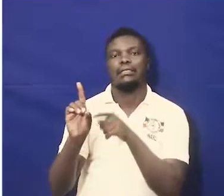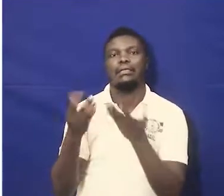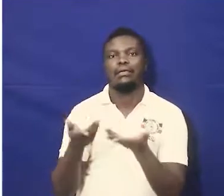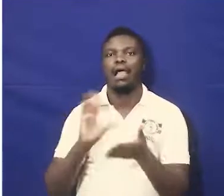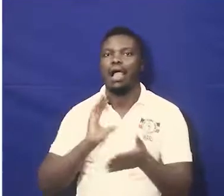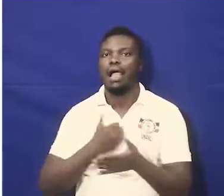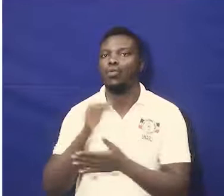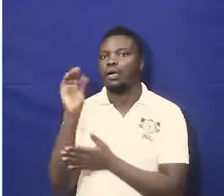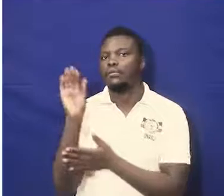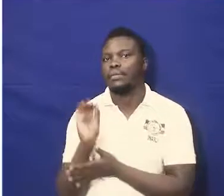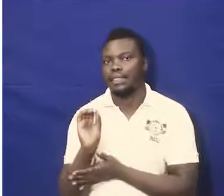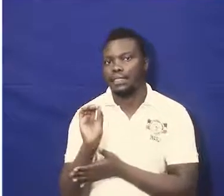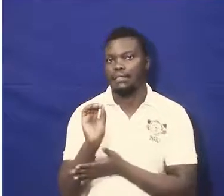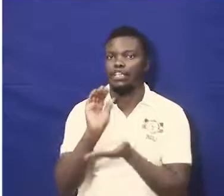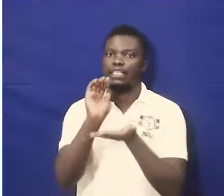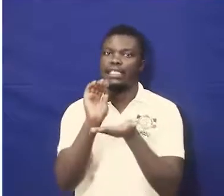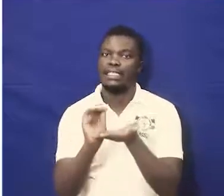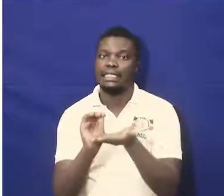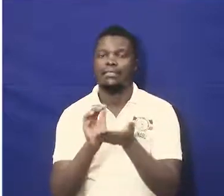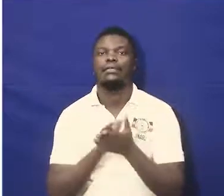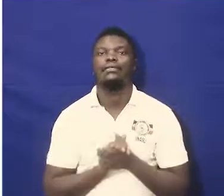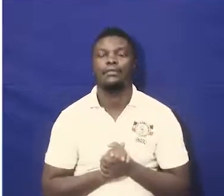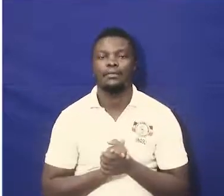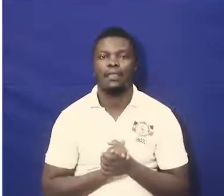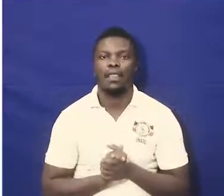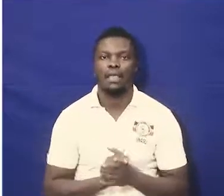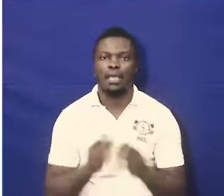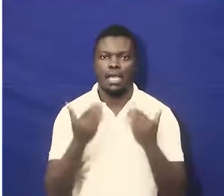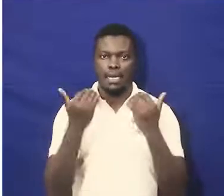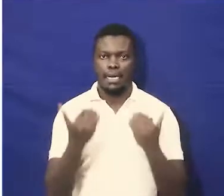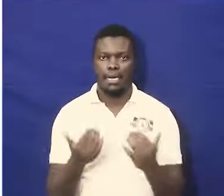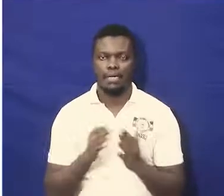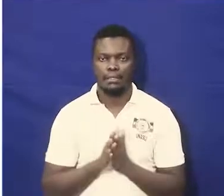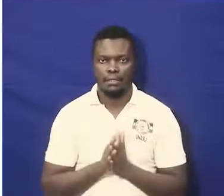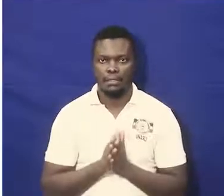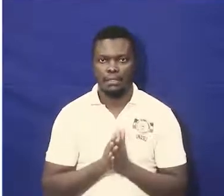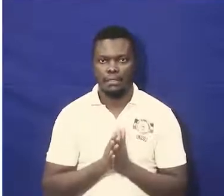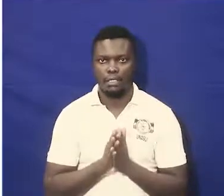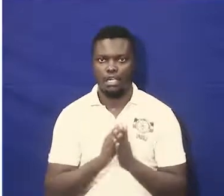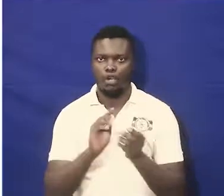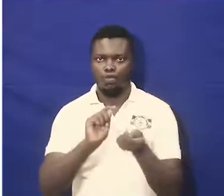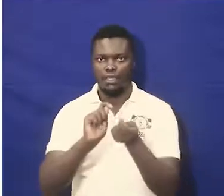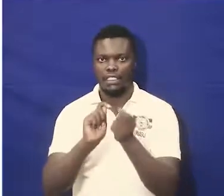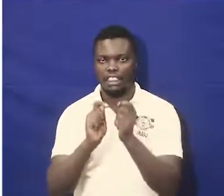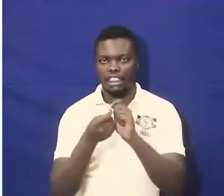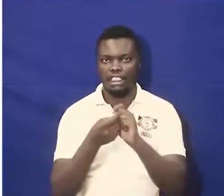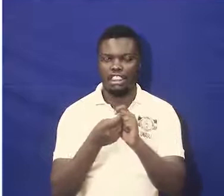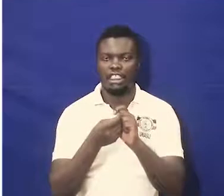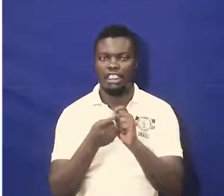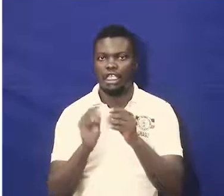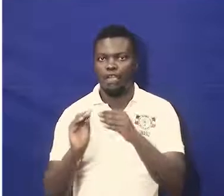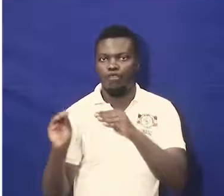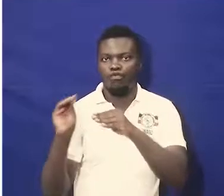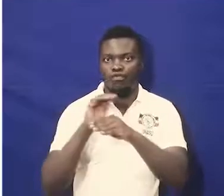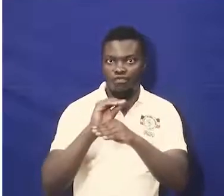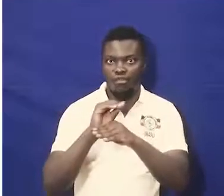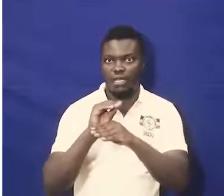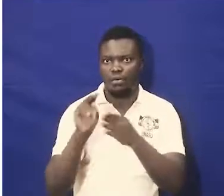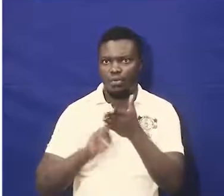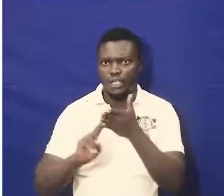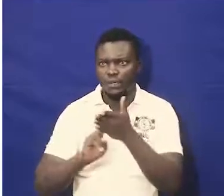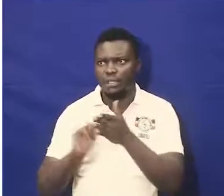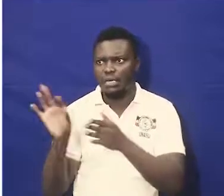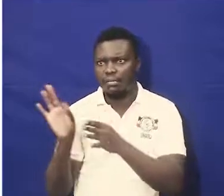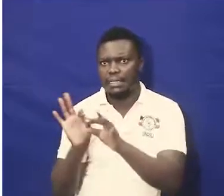percentage discount. So we substitute for the values that we